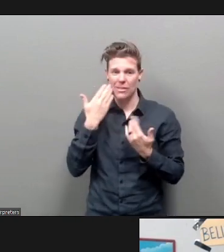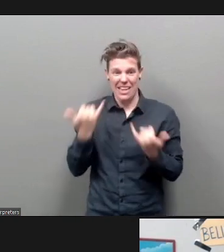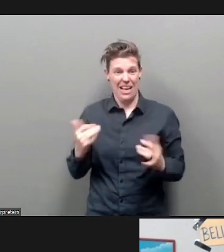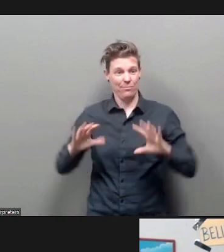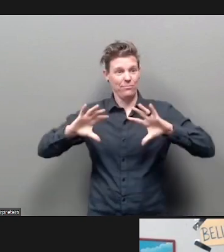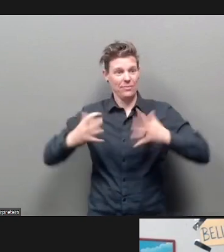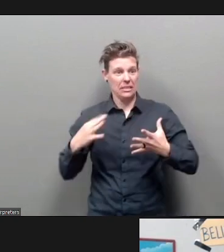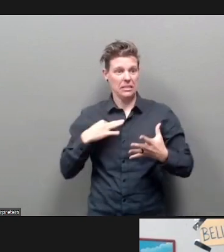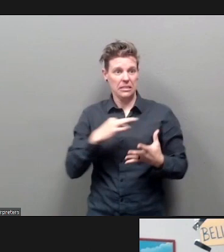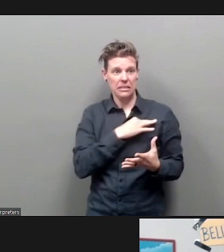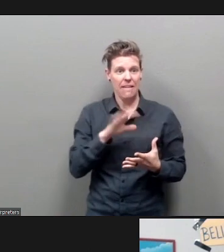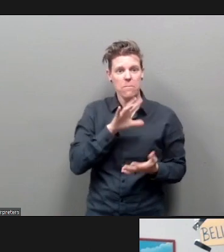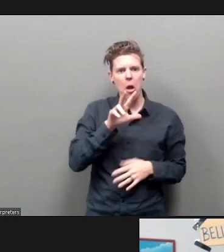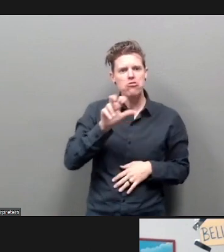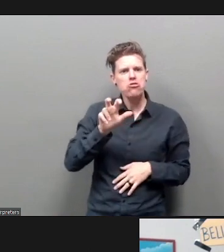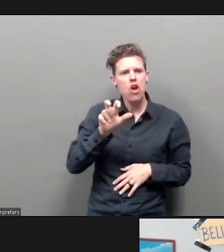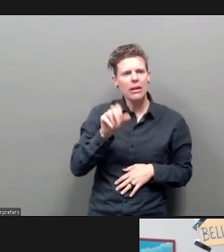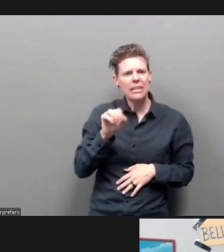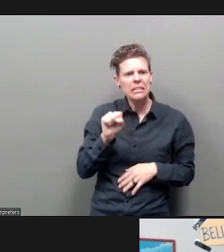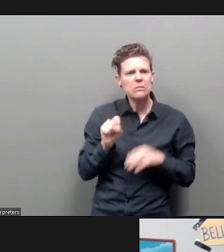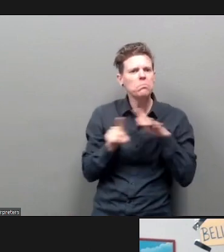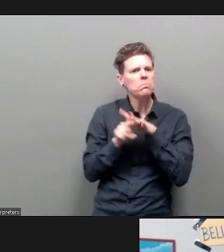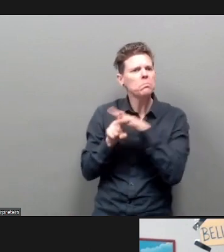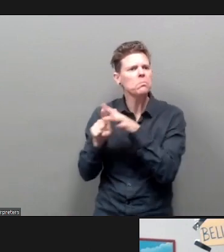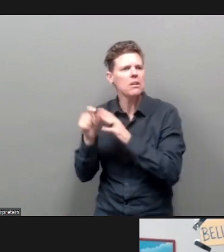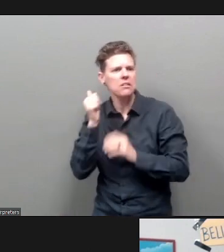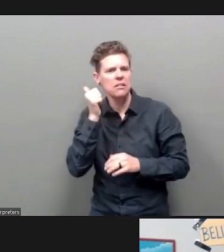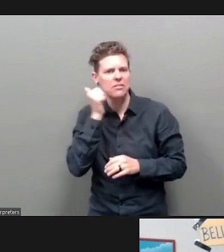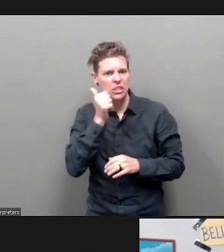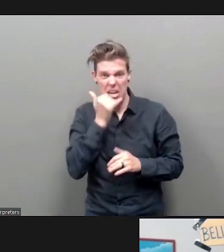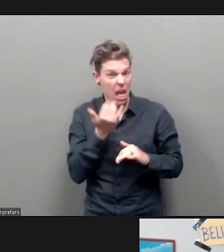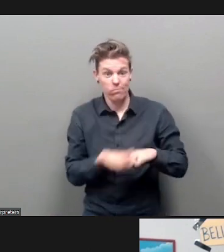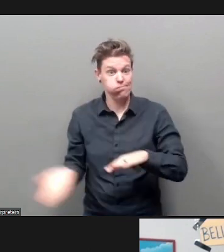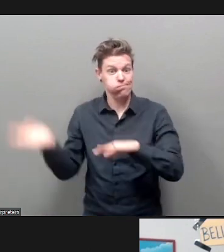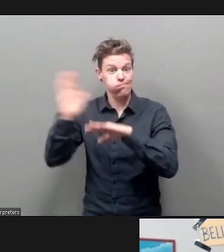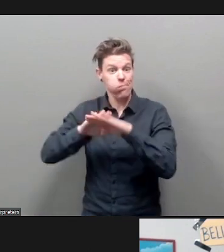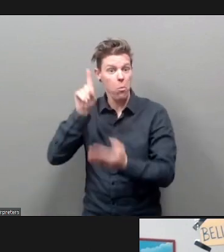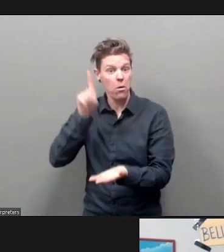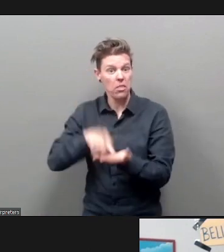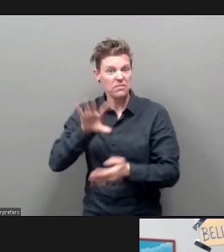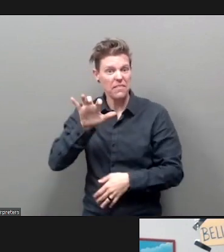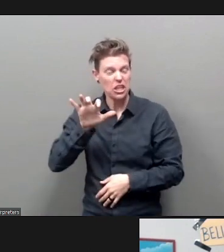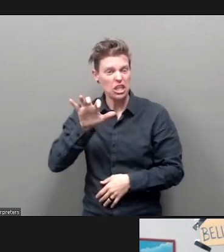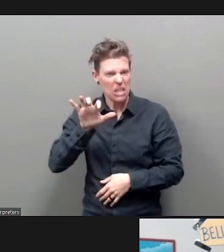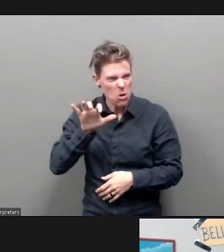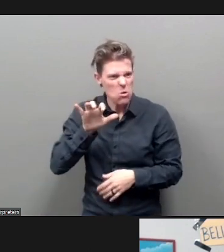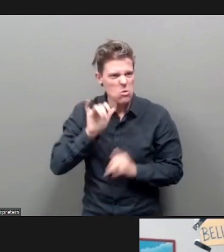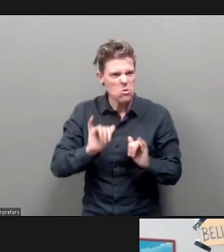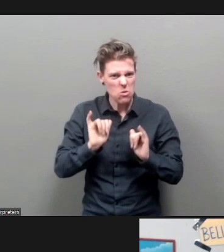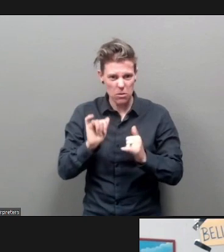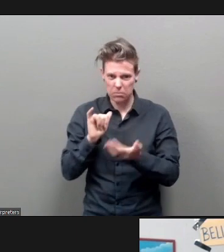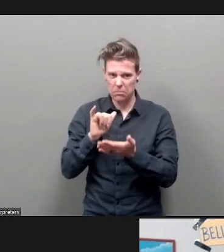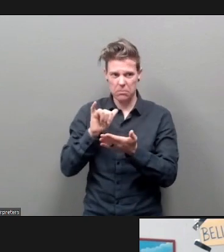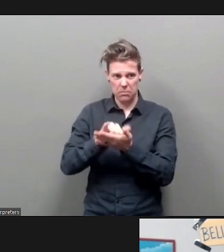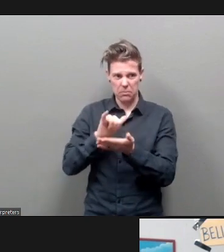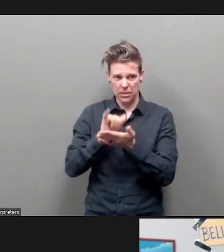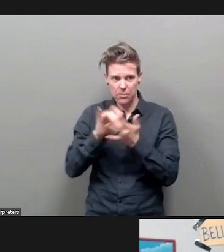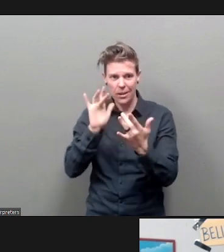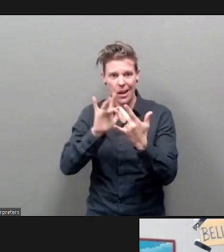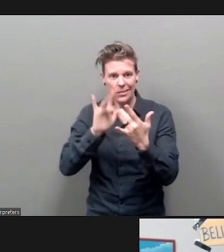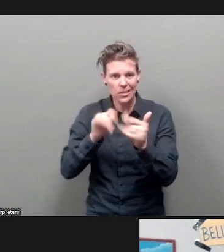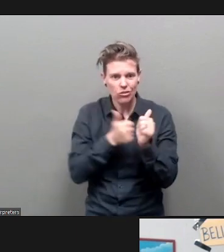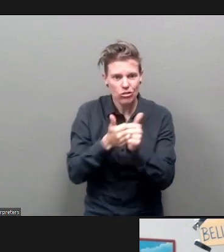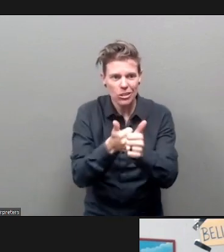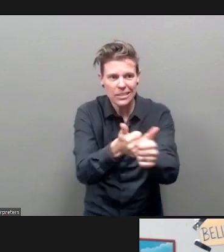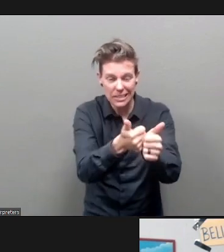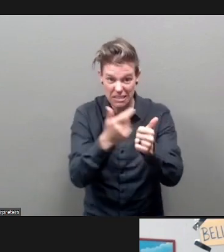seeing 1,500, it's a difficult operation to run. Her question is contact tracing of less importance now? And if so, where is our focus